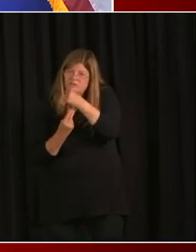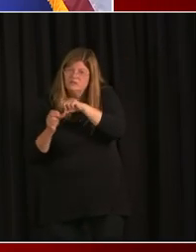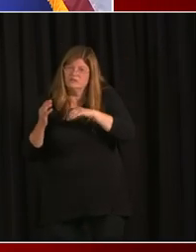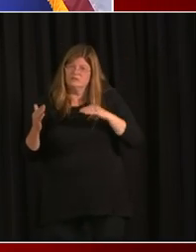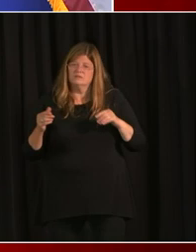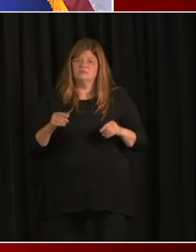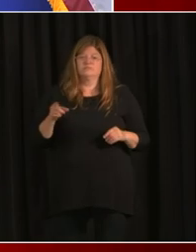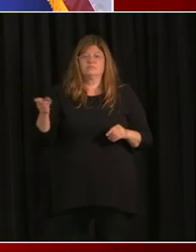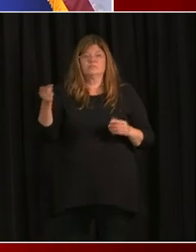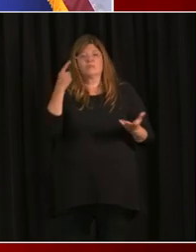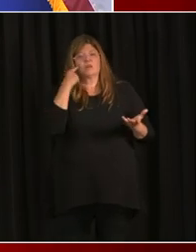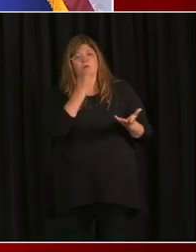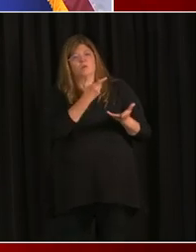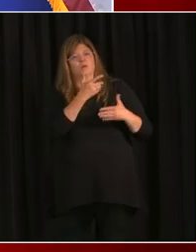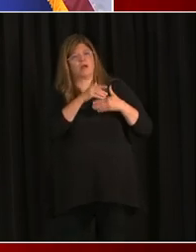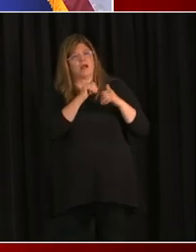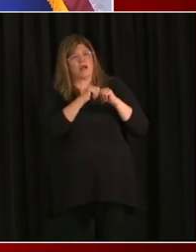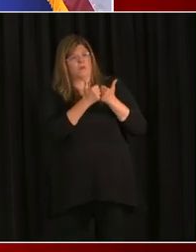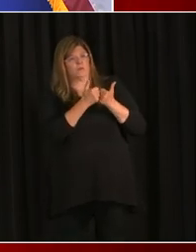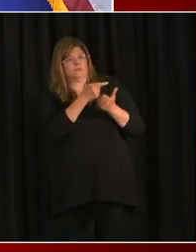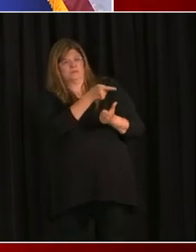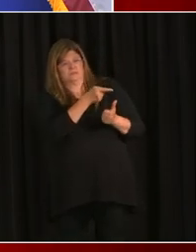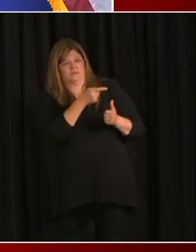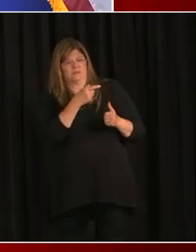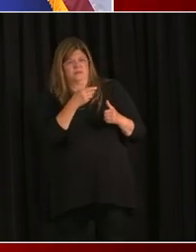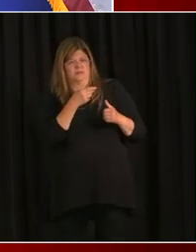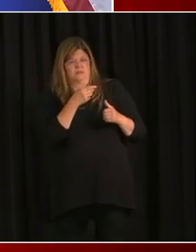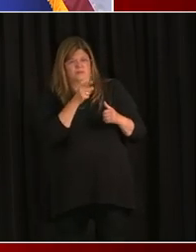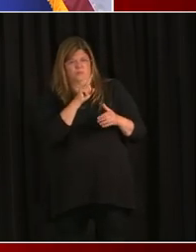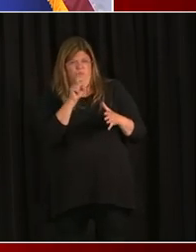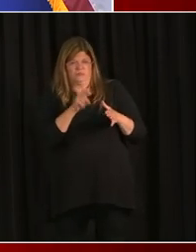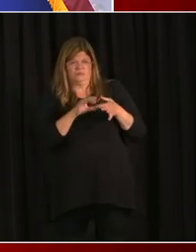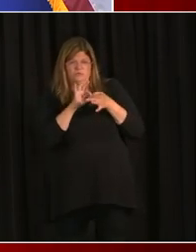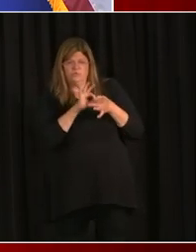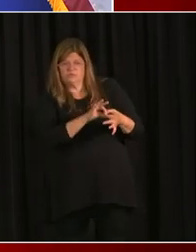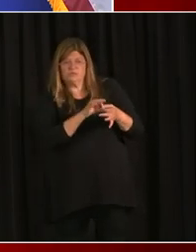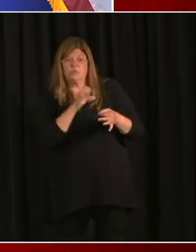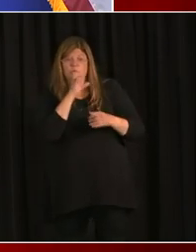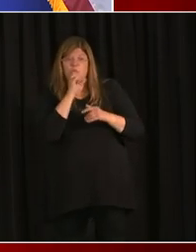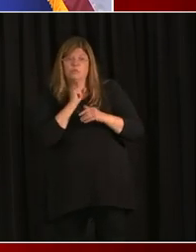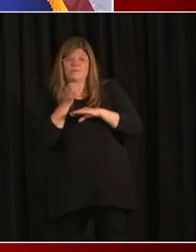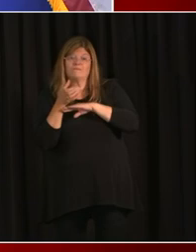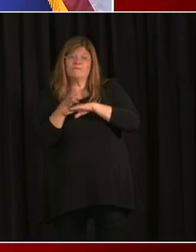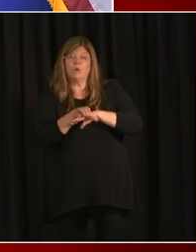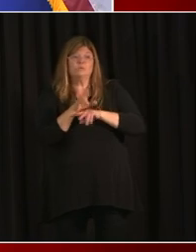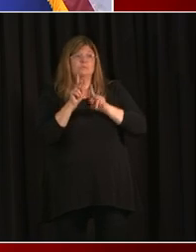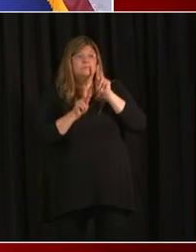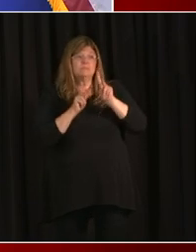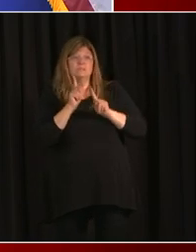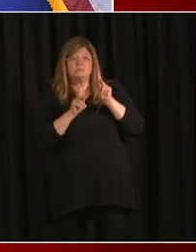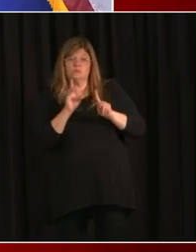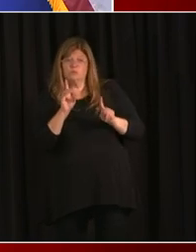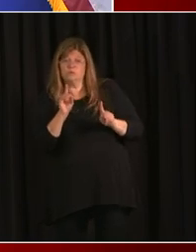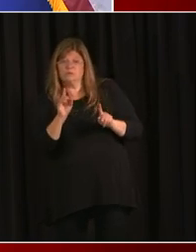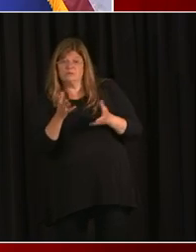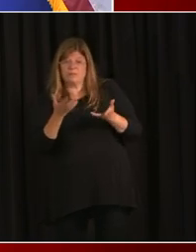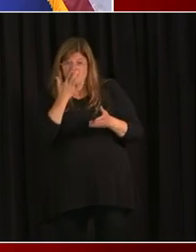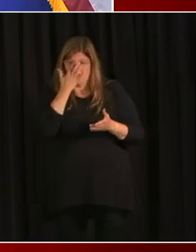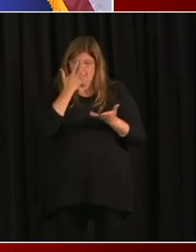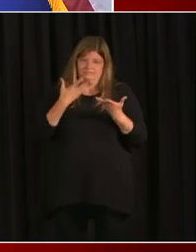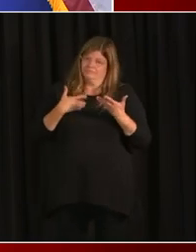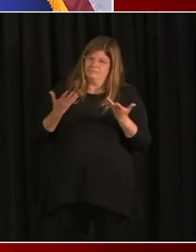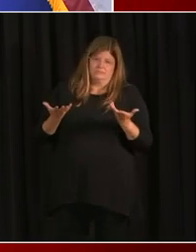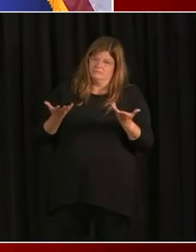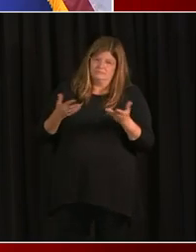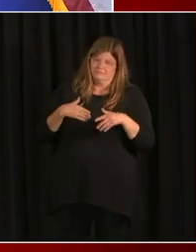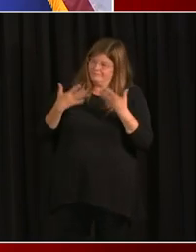New restrictions or bringing back some of the old restrictions to make people do some of that social distancing? Well, we continue to have those discussions,